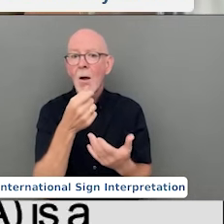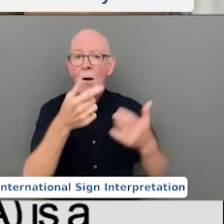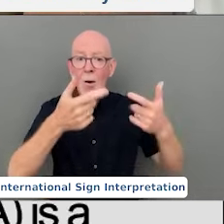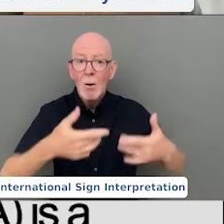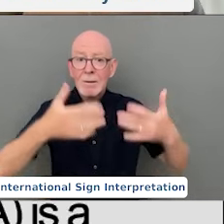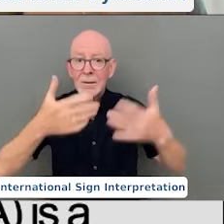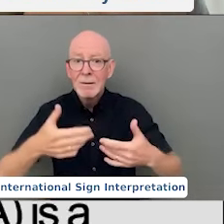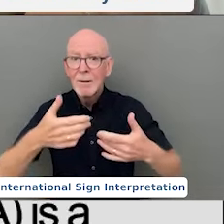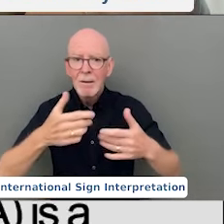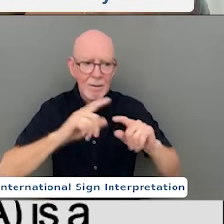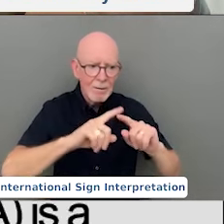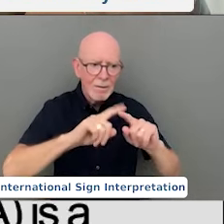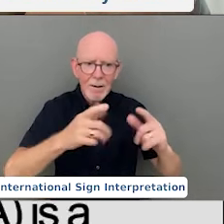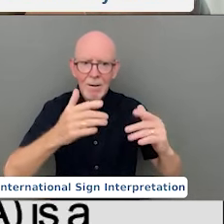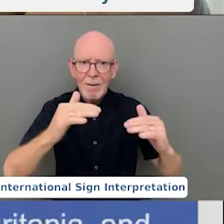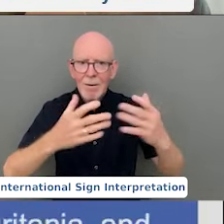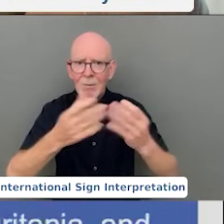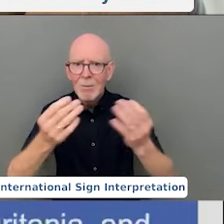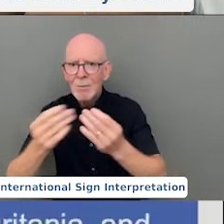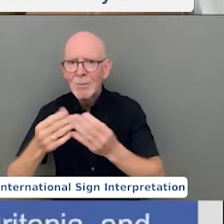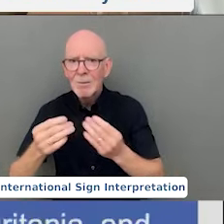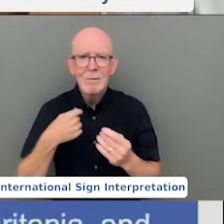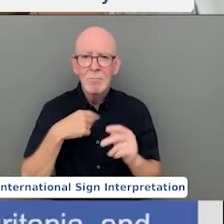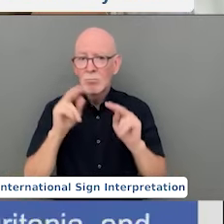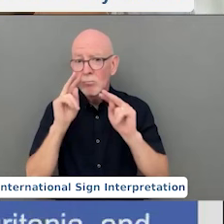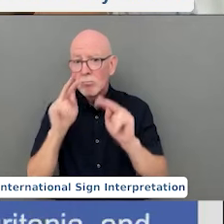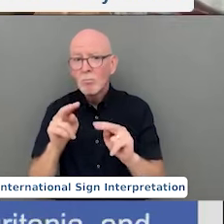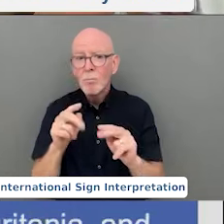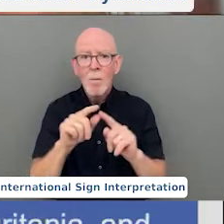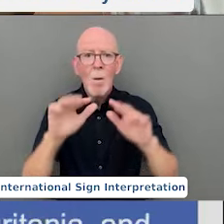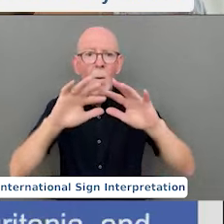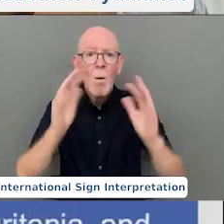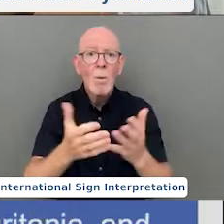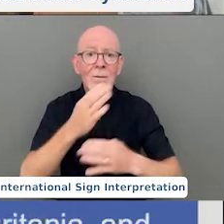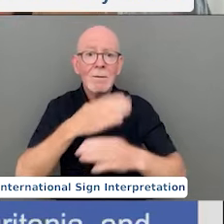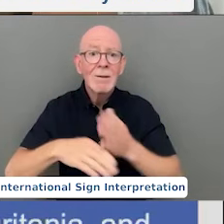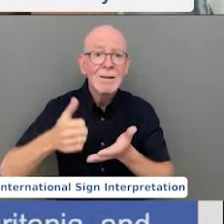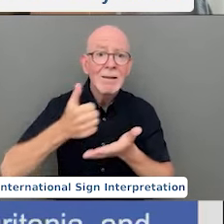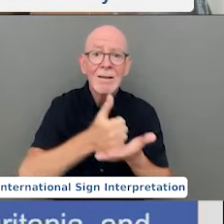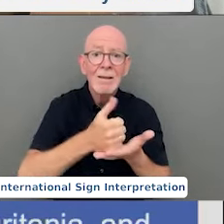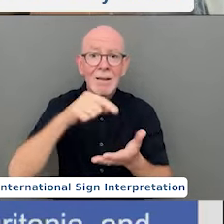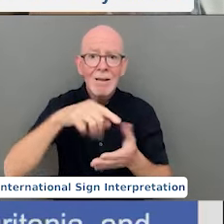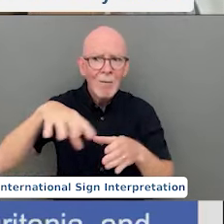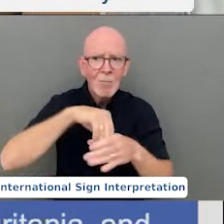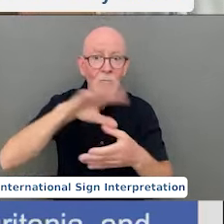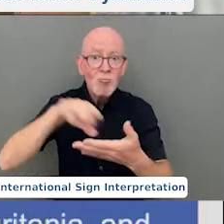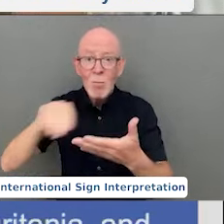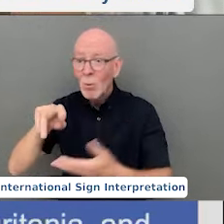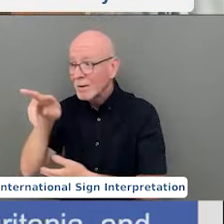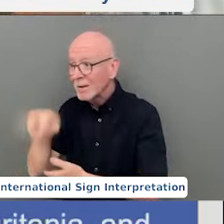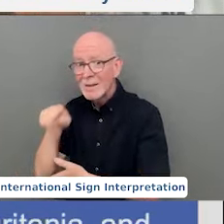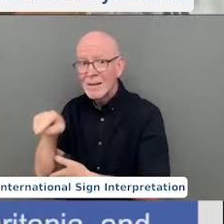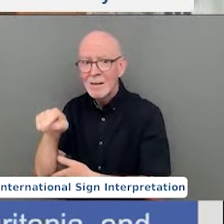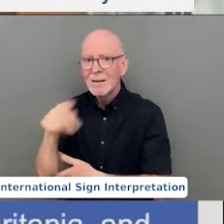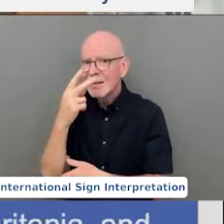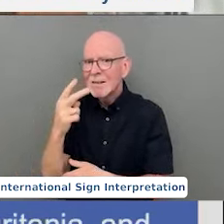being more used for that purpose. Now, just to put that into practice, think, well, what might it look like, some of the costing of the